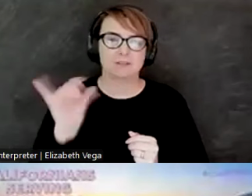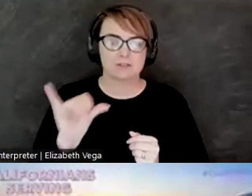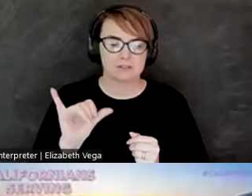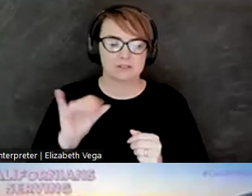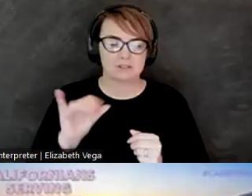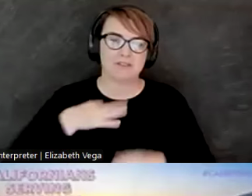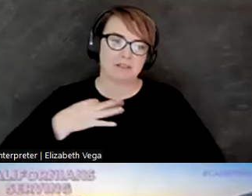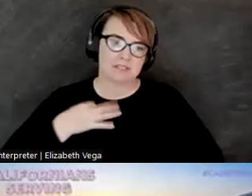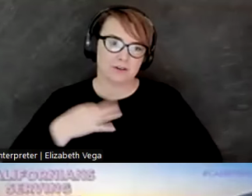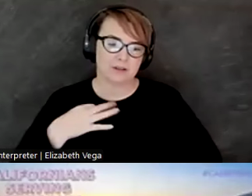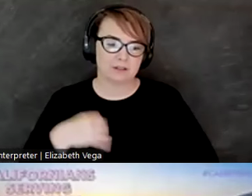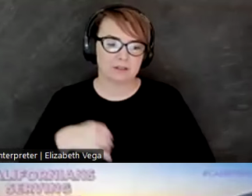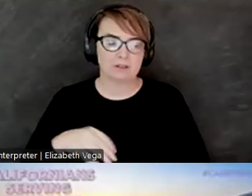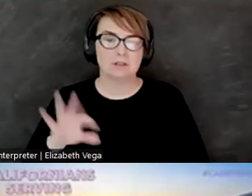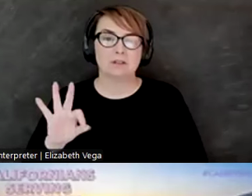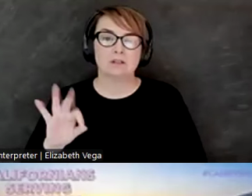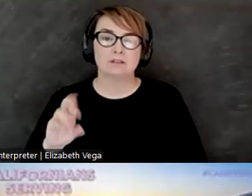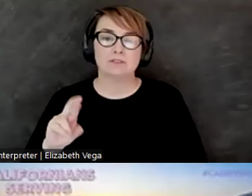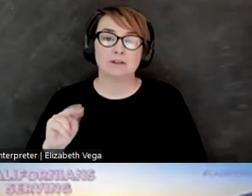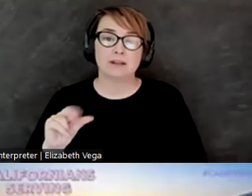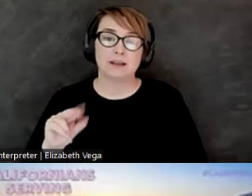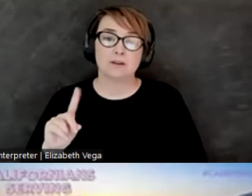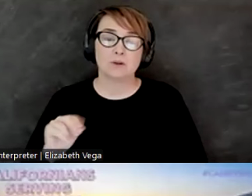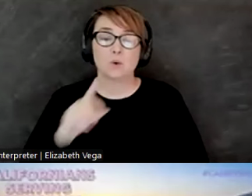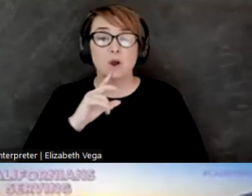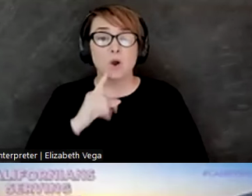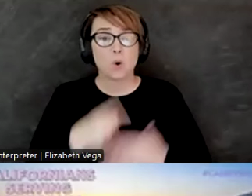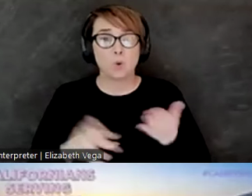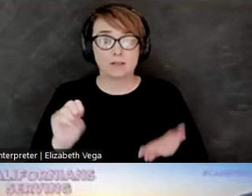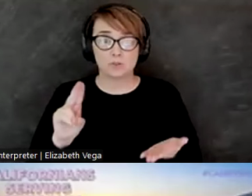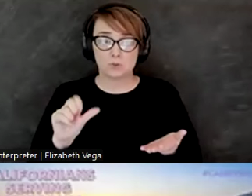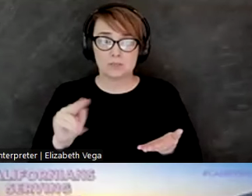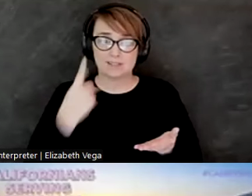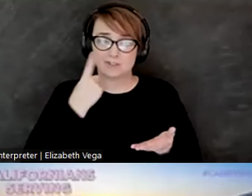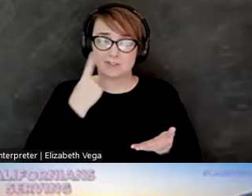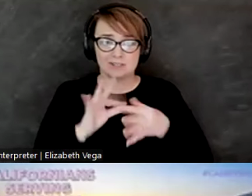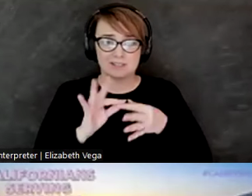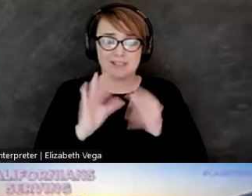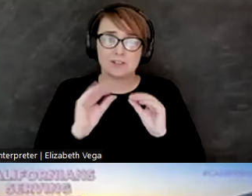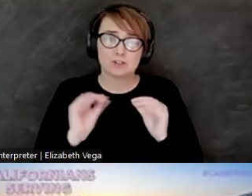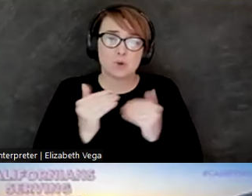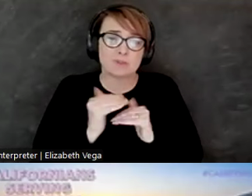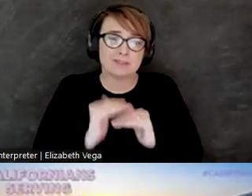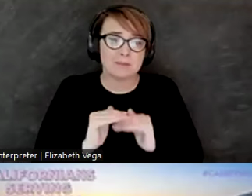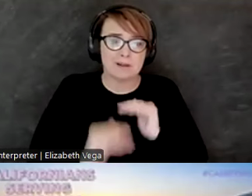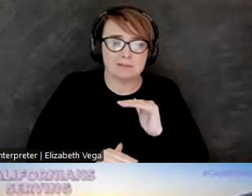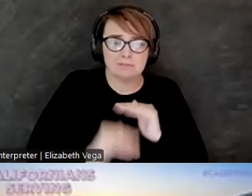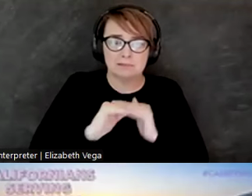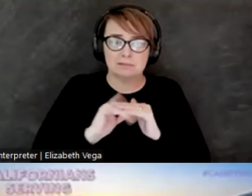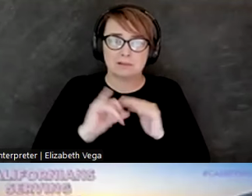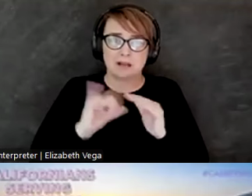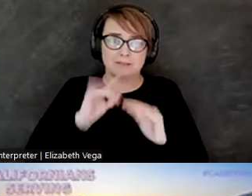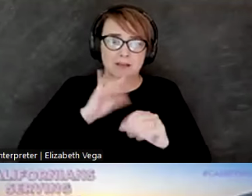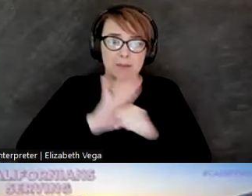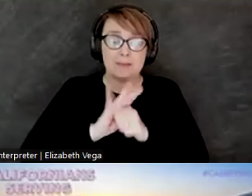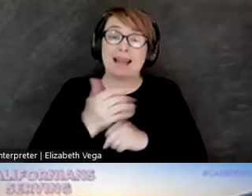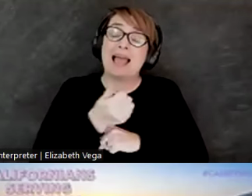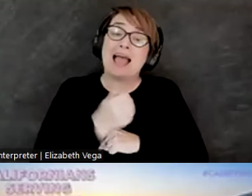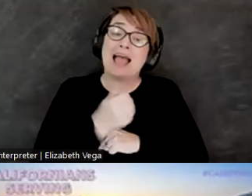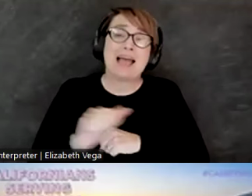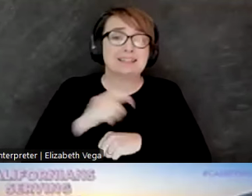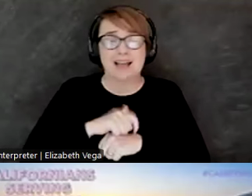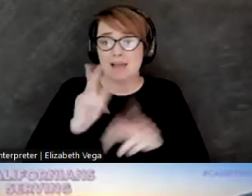that there is no limited window of commitment, right? So at any given time, you can join or you